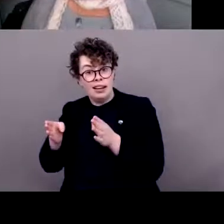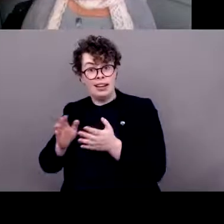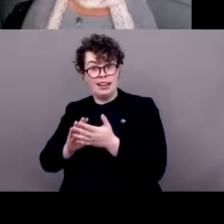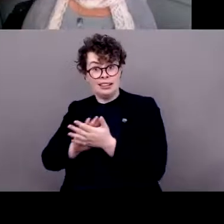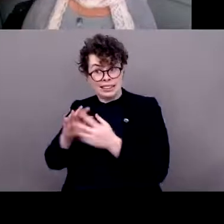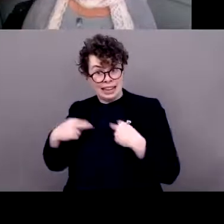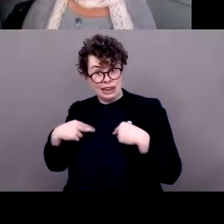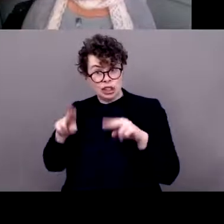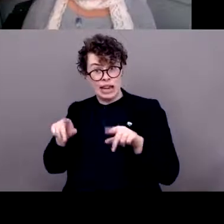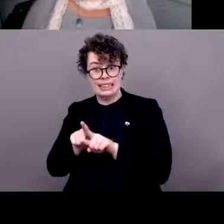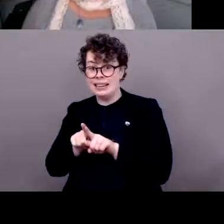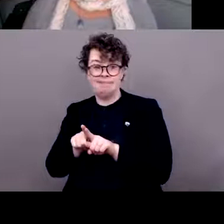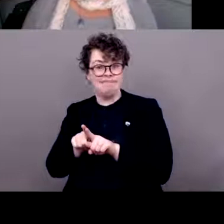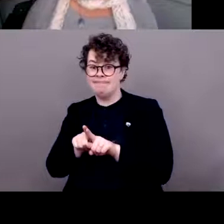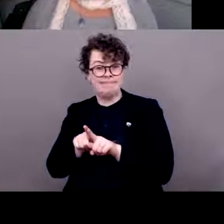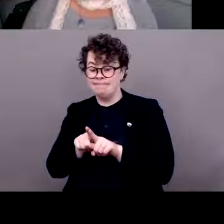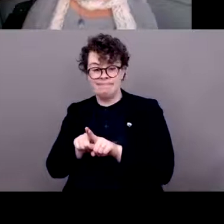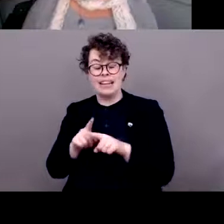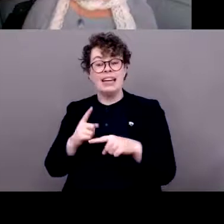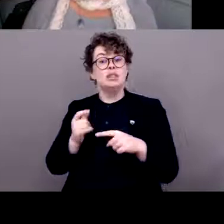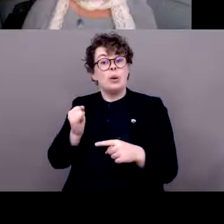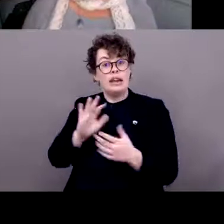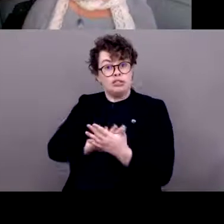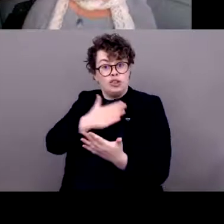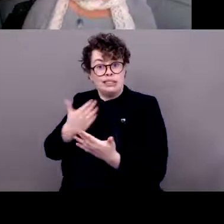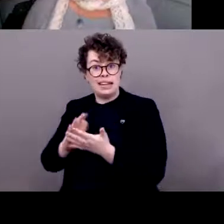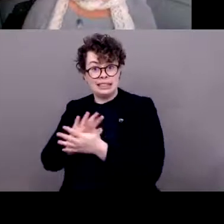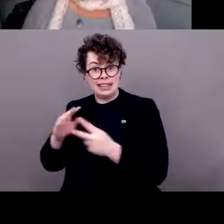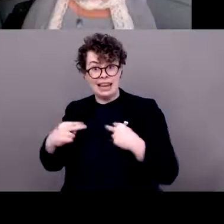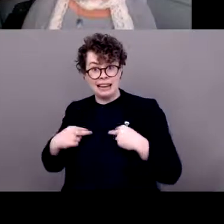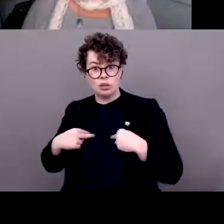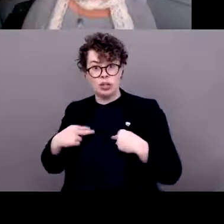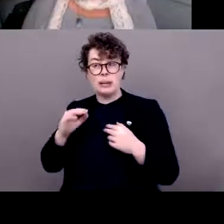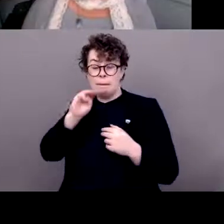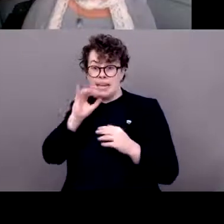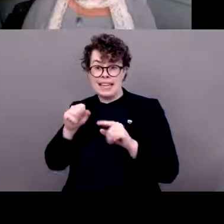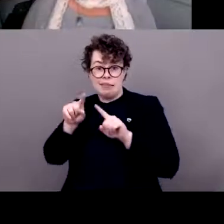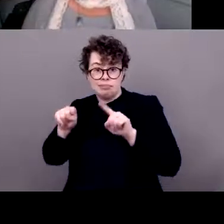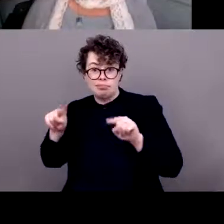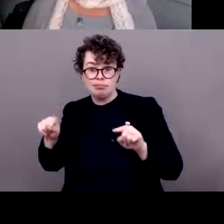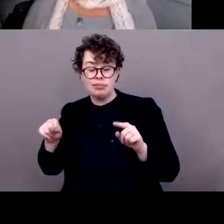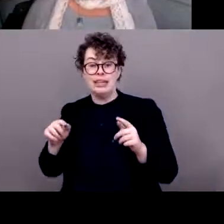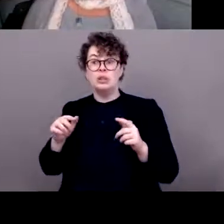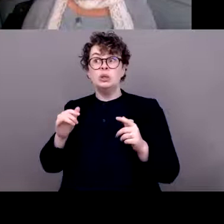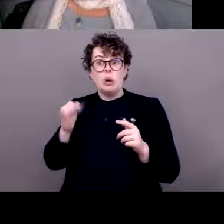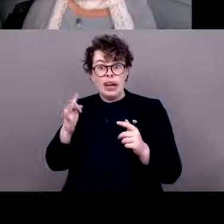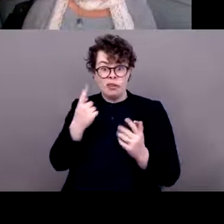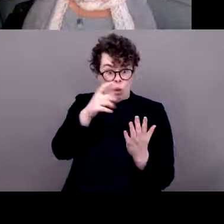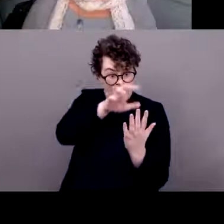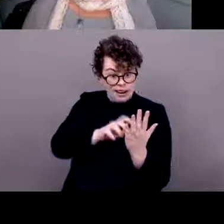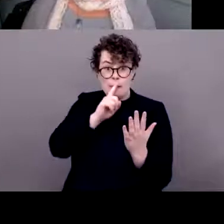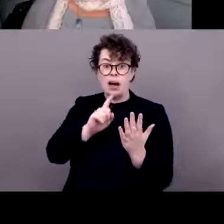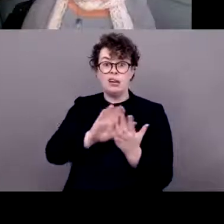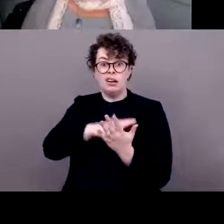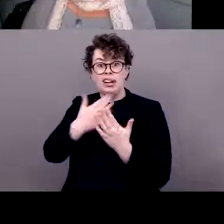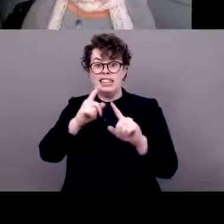it's very important to standardize how an assessment is carried out, because otherwise we're going to be giving different information